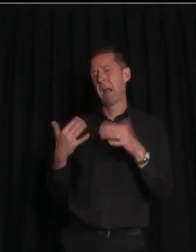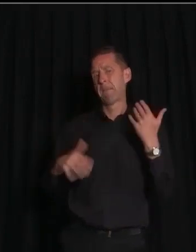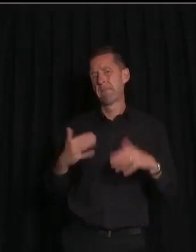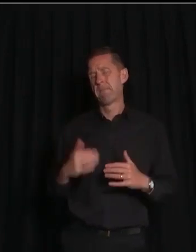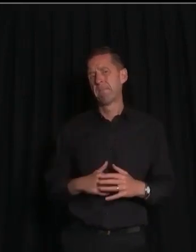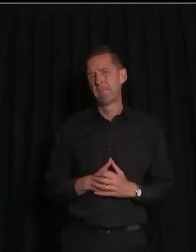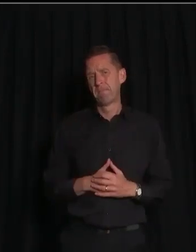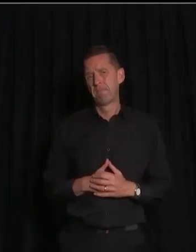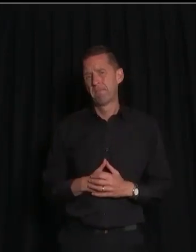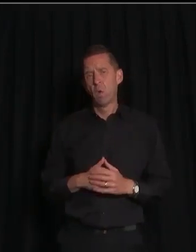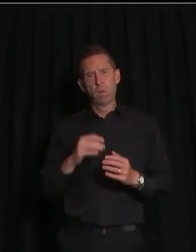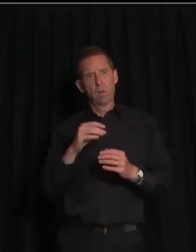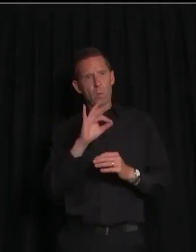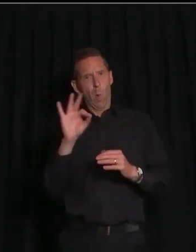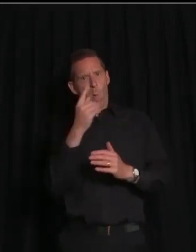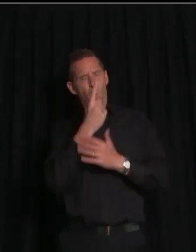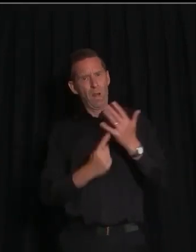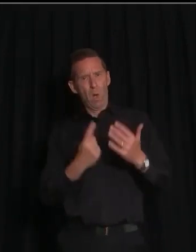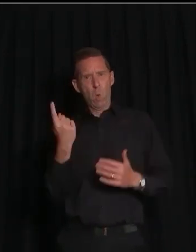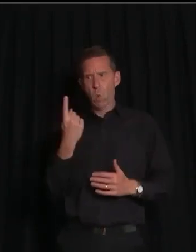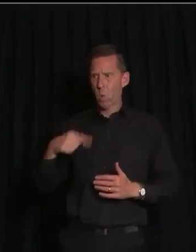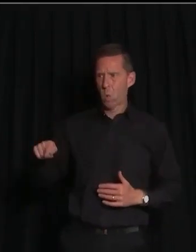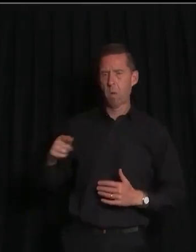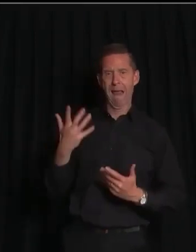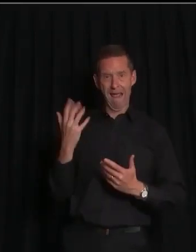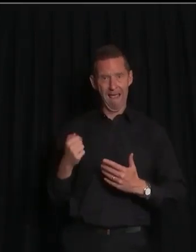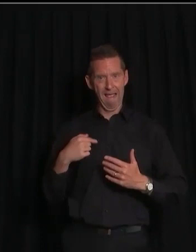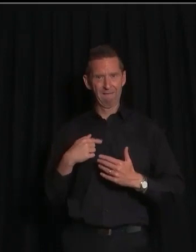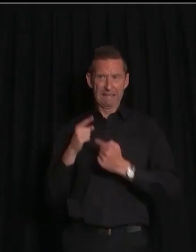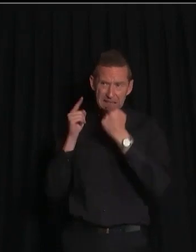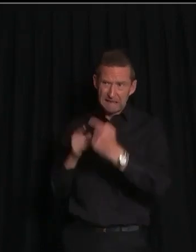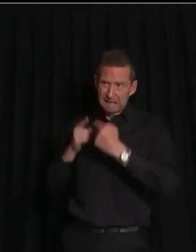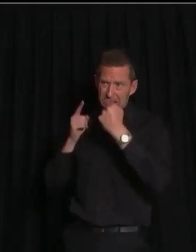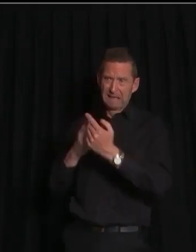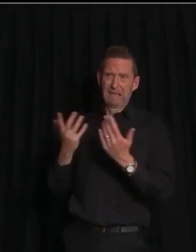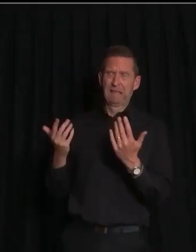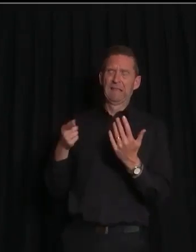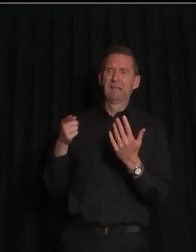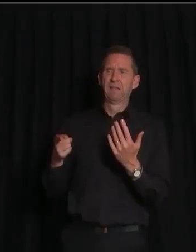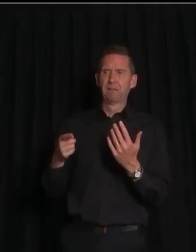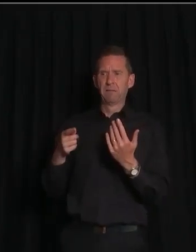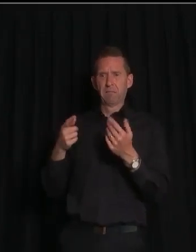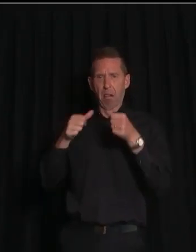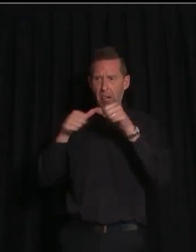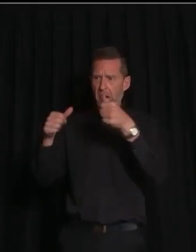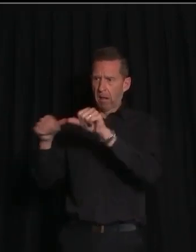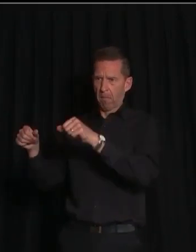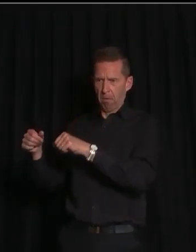are living the stereotypes or fighting against stereotypes, for all the people.